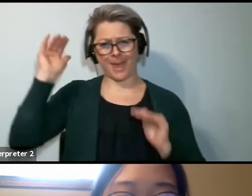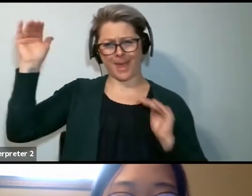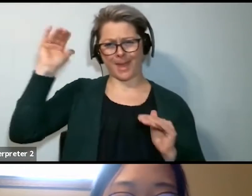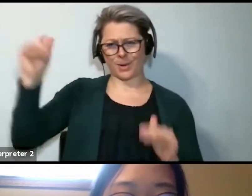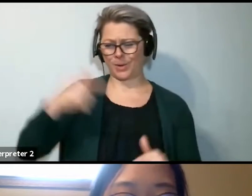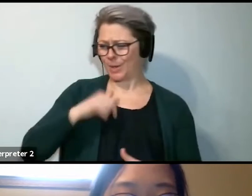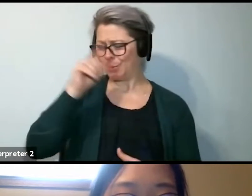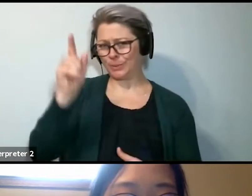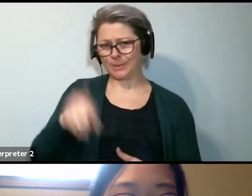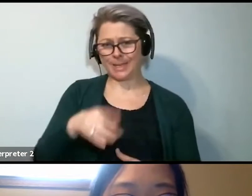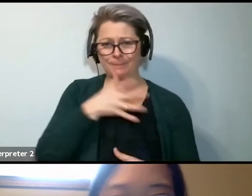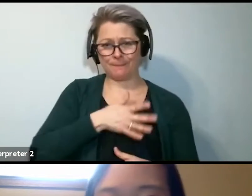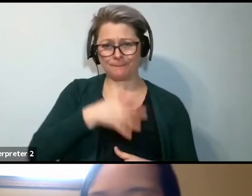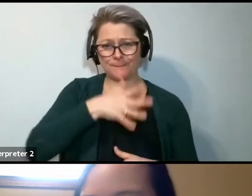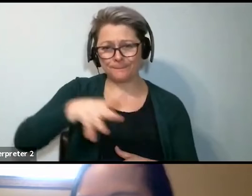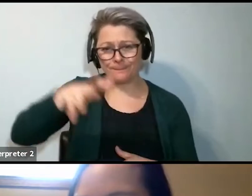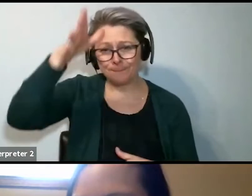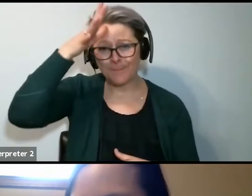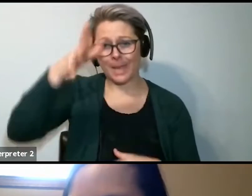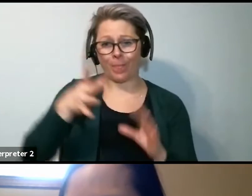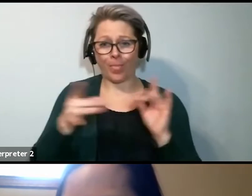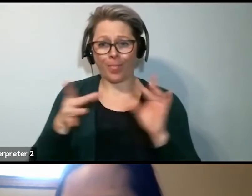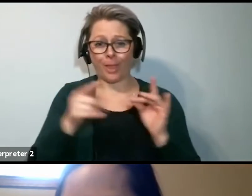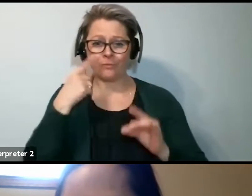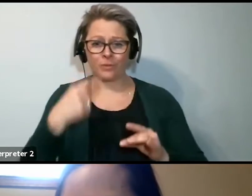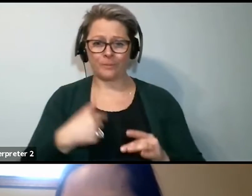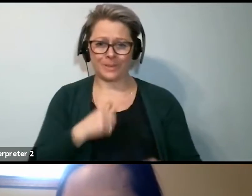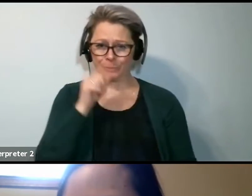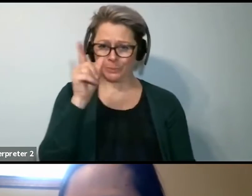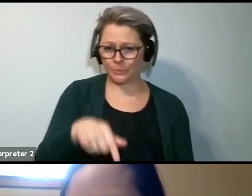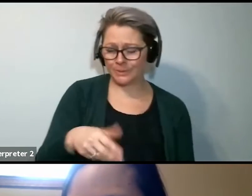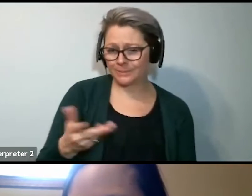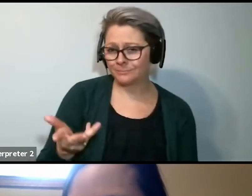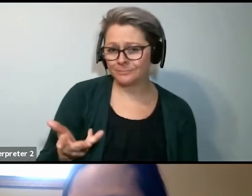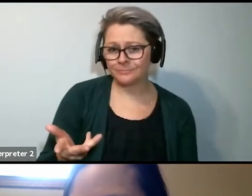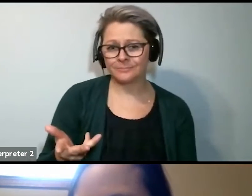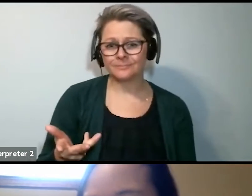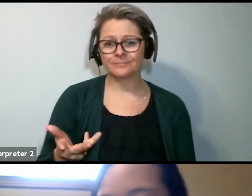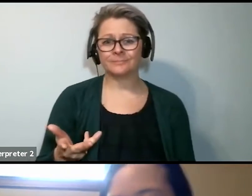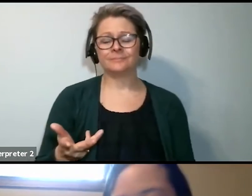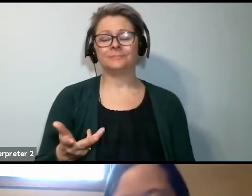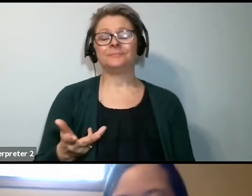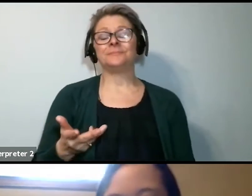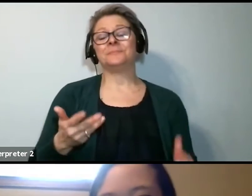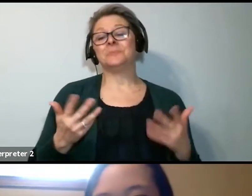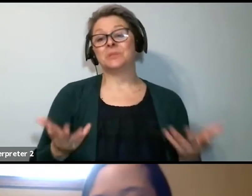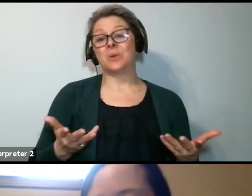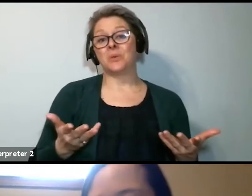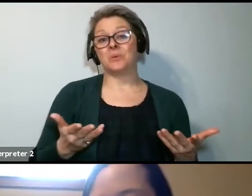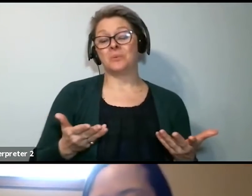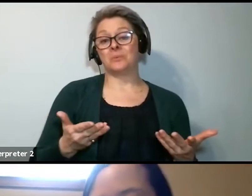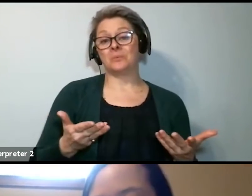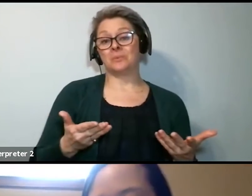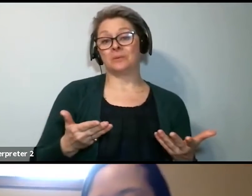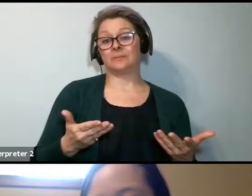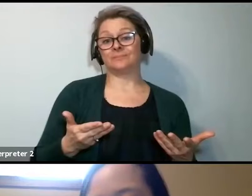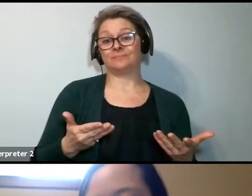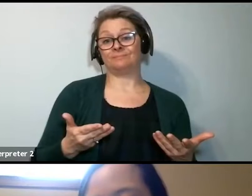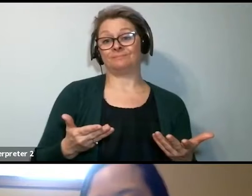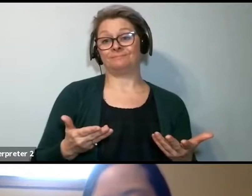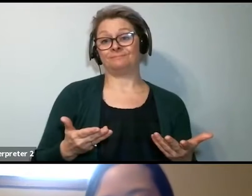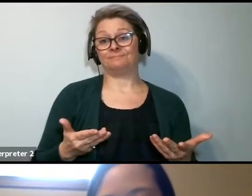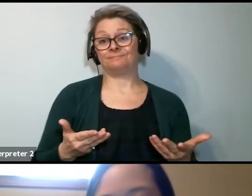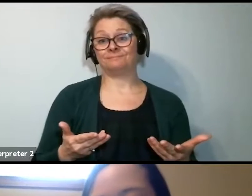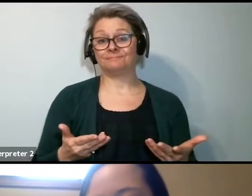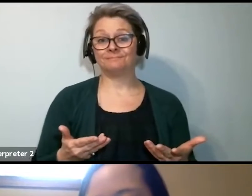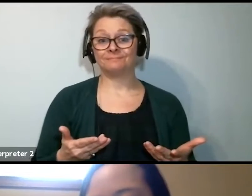need like your parents to speak for you. So as a person who says things that need